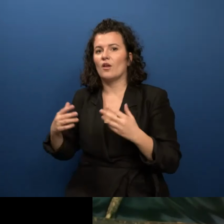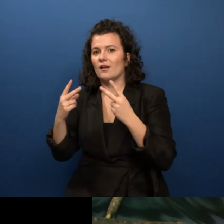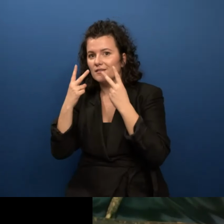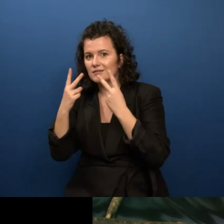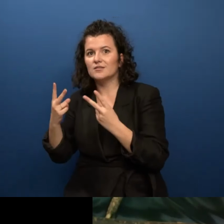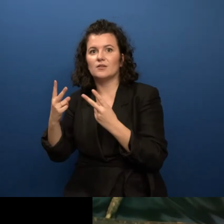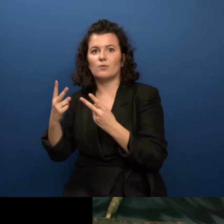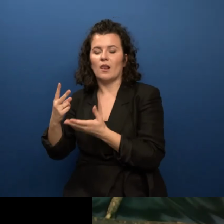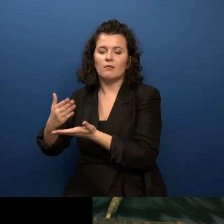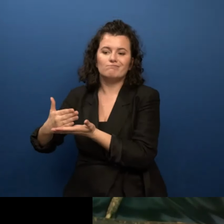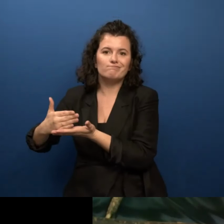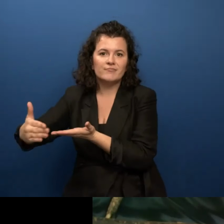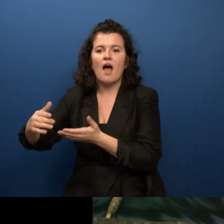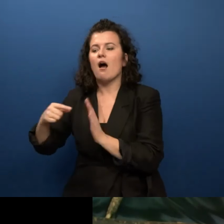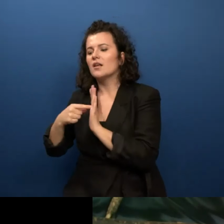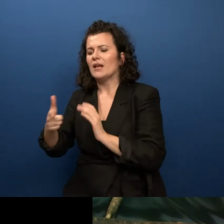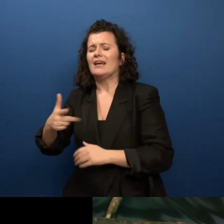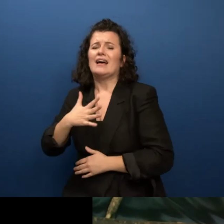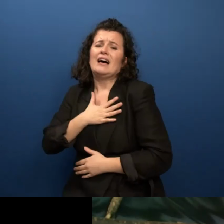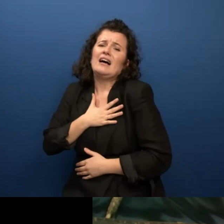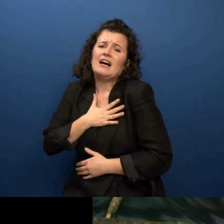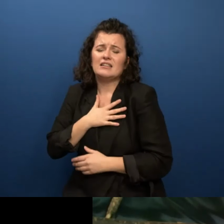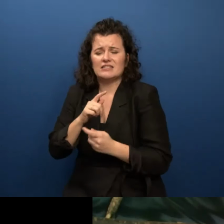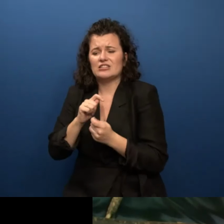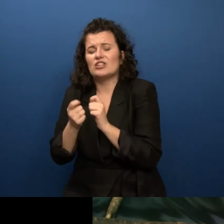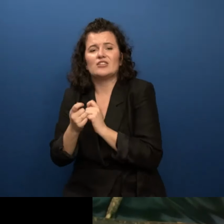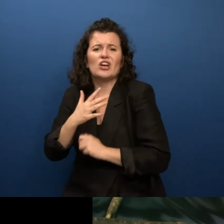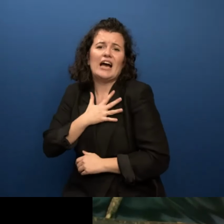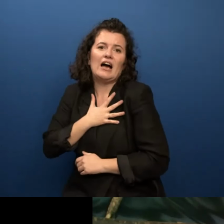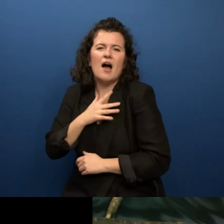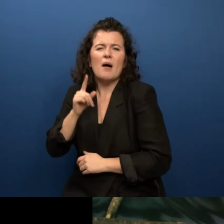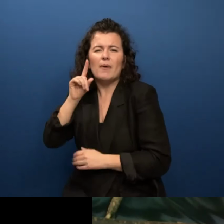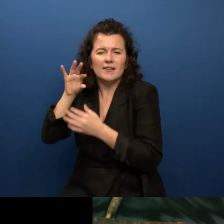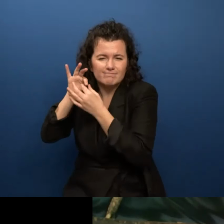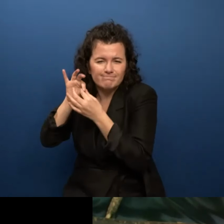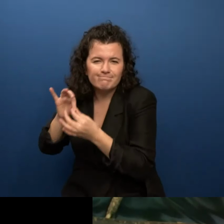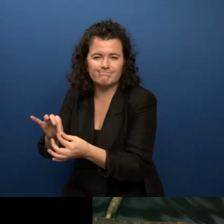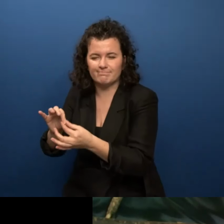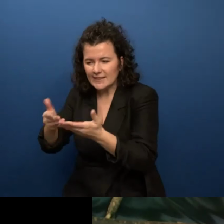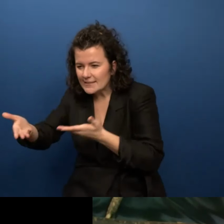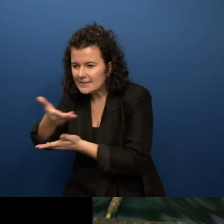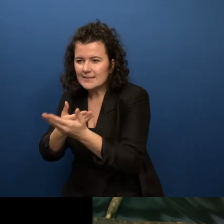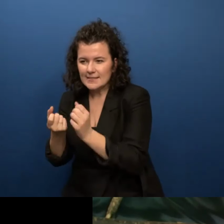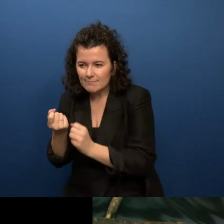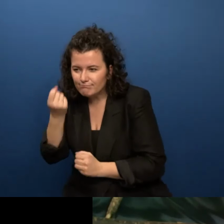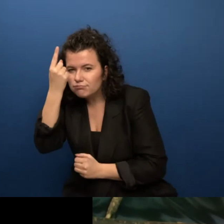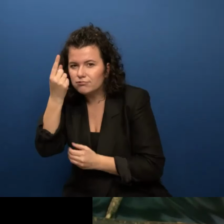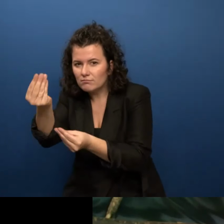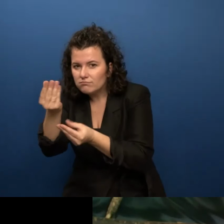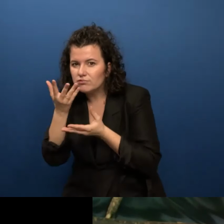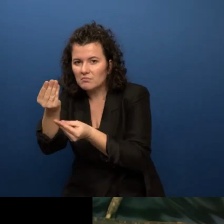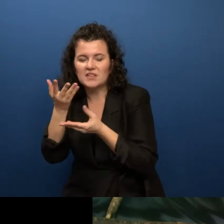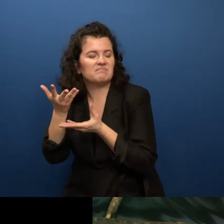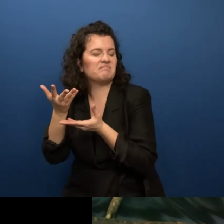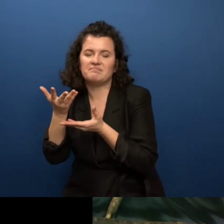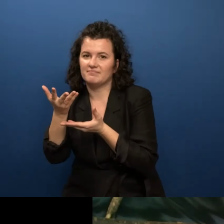an empathy person who care for person with disability. But in real sense, they're using it to get some political advantage. But you